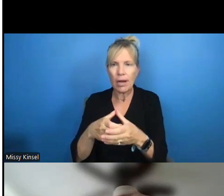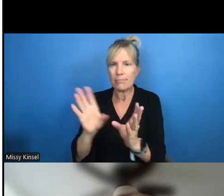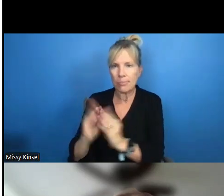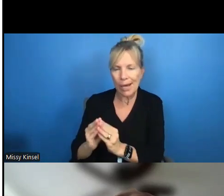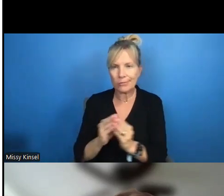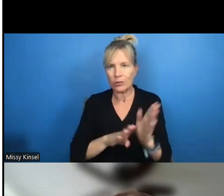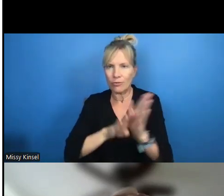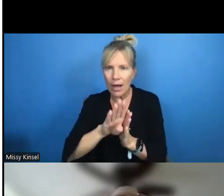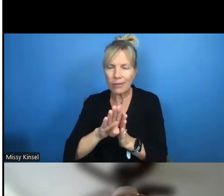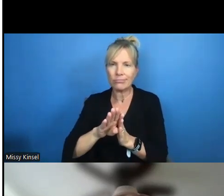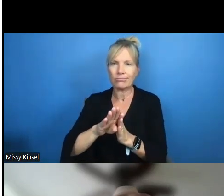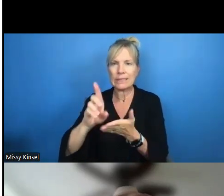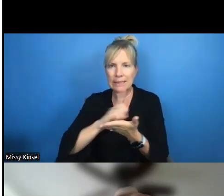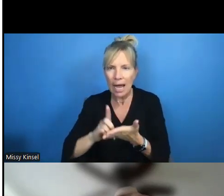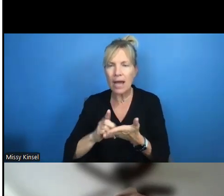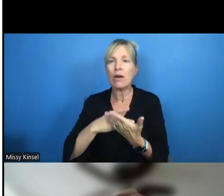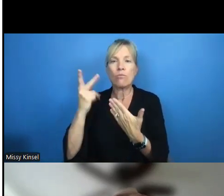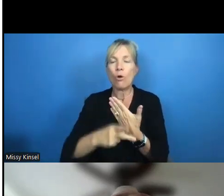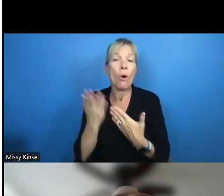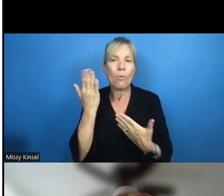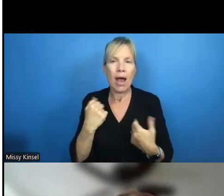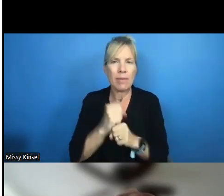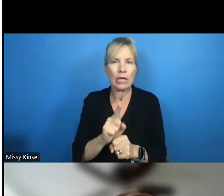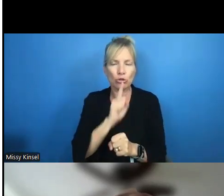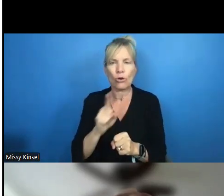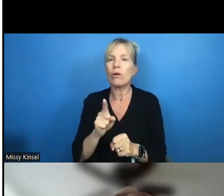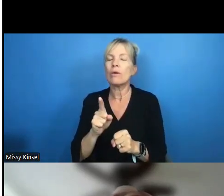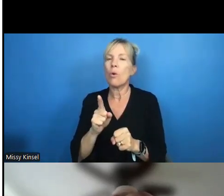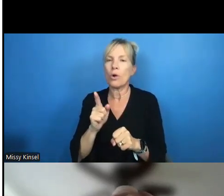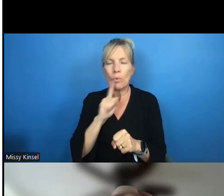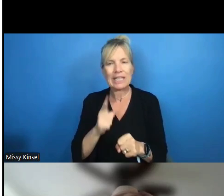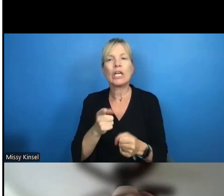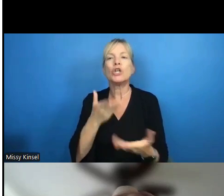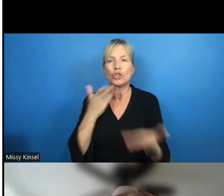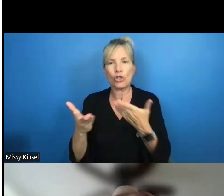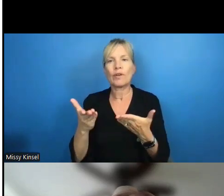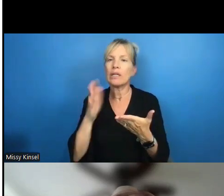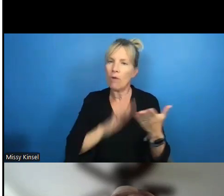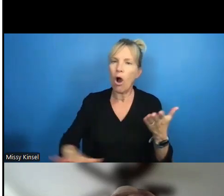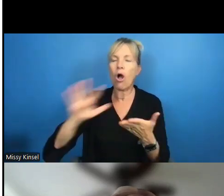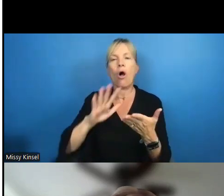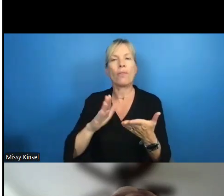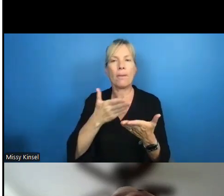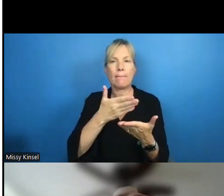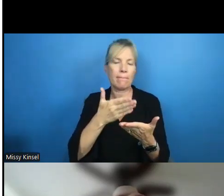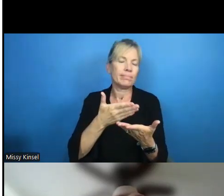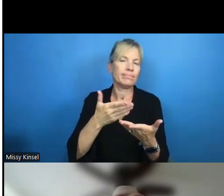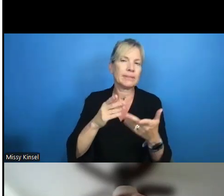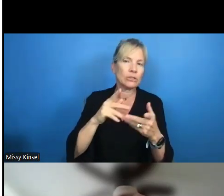design this program to make sure that we were best serving children, youth, and families across the various systems and